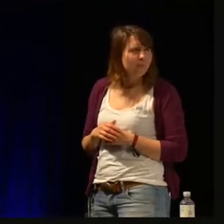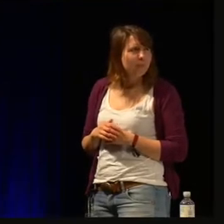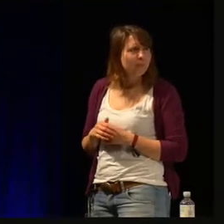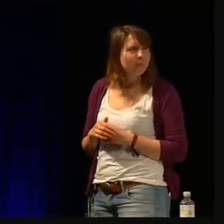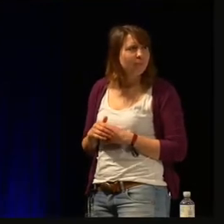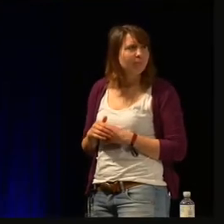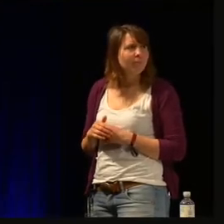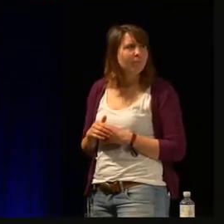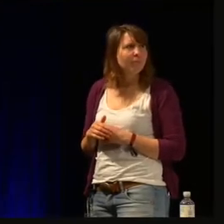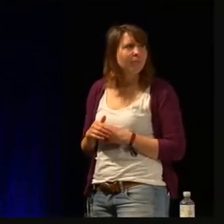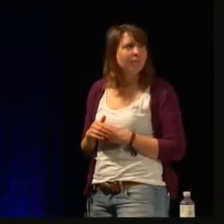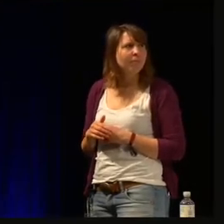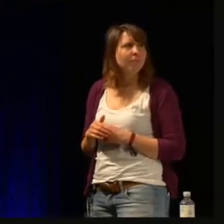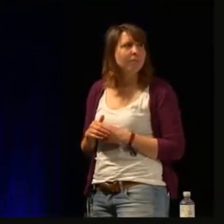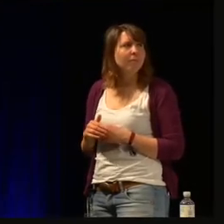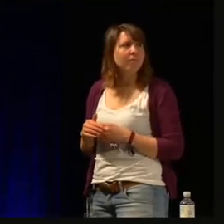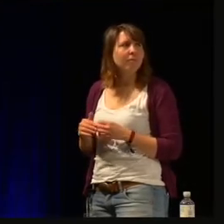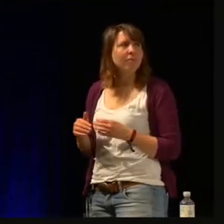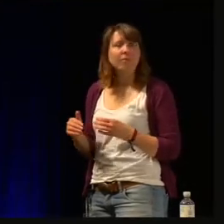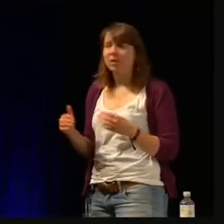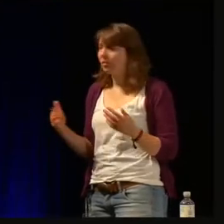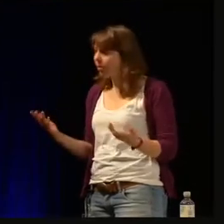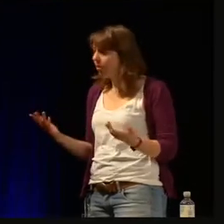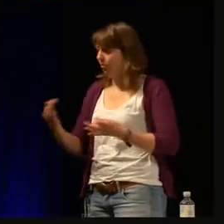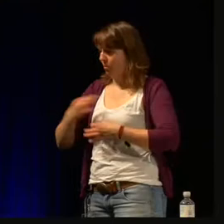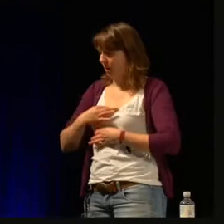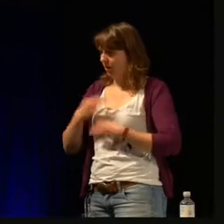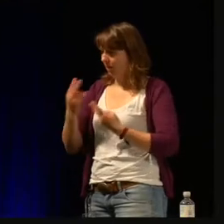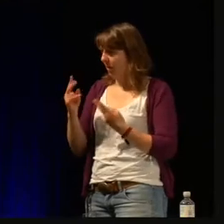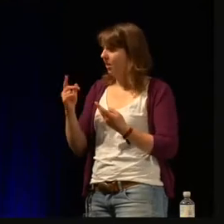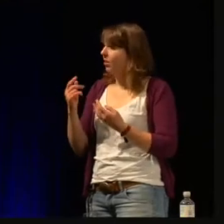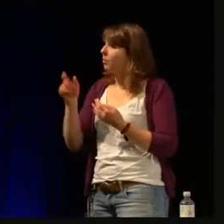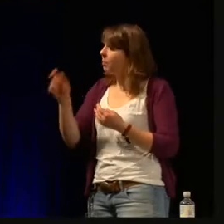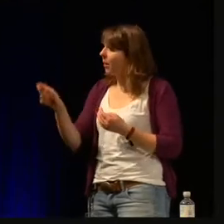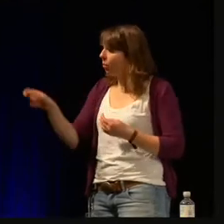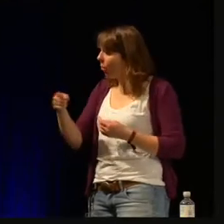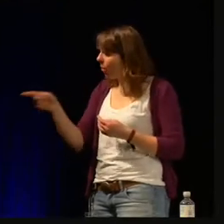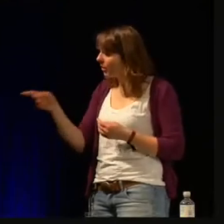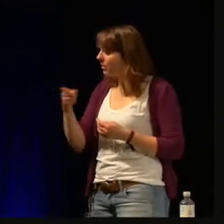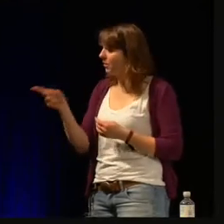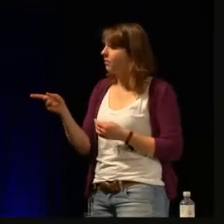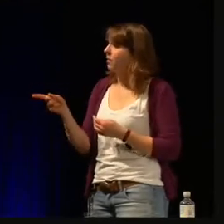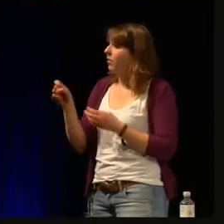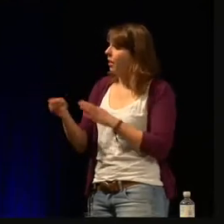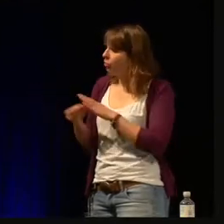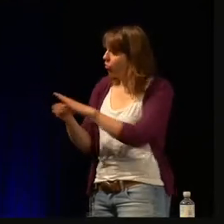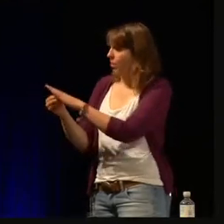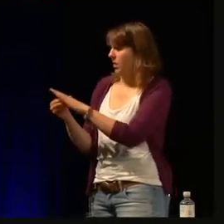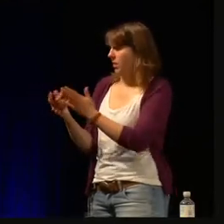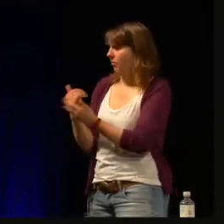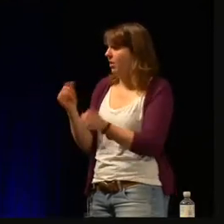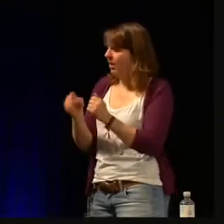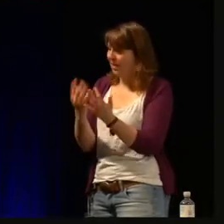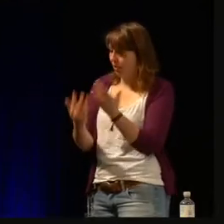with our friends and in corporations, when we get together, for me it's about how can we